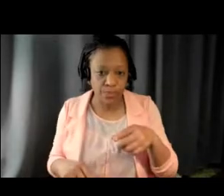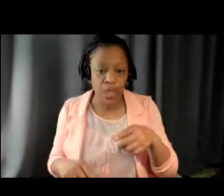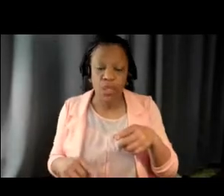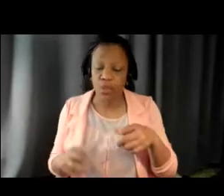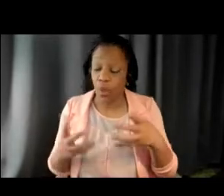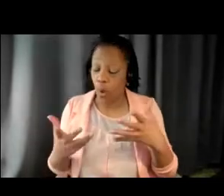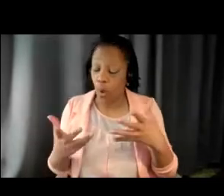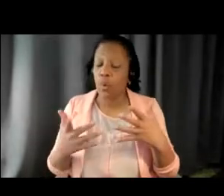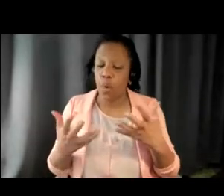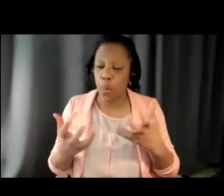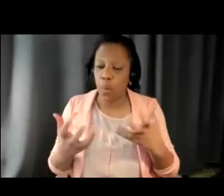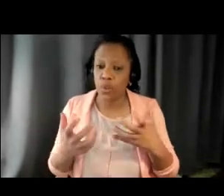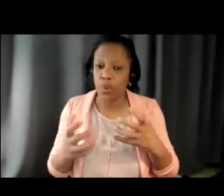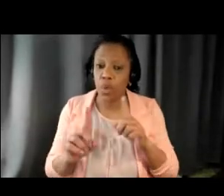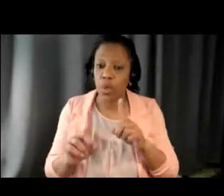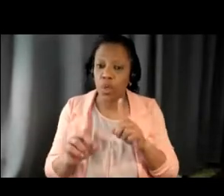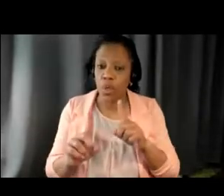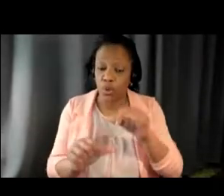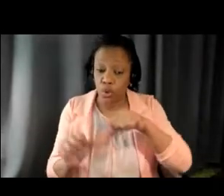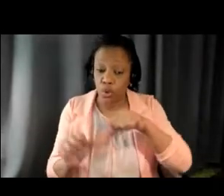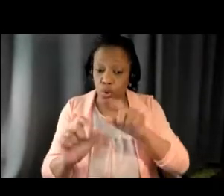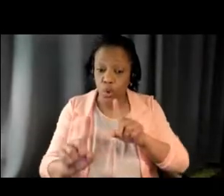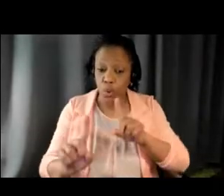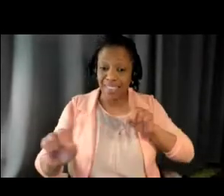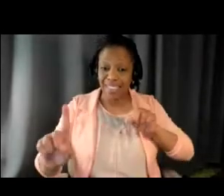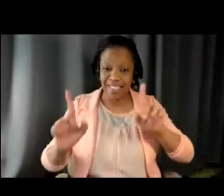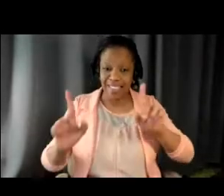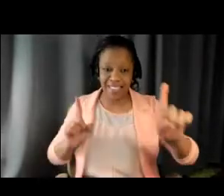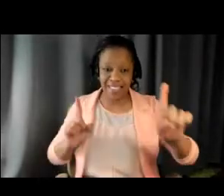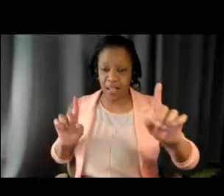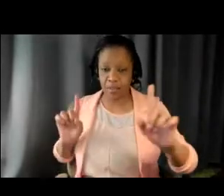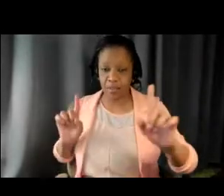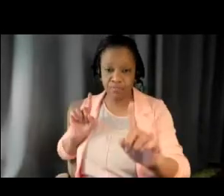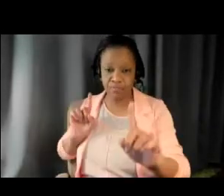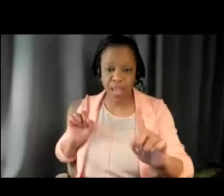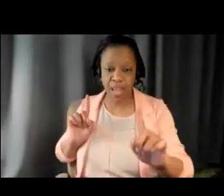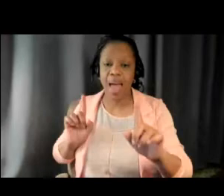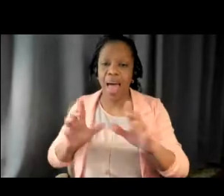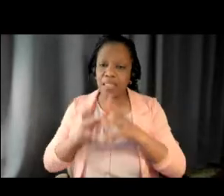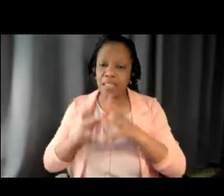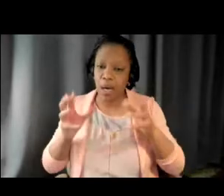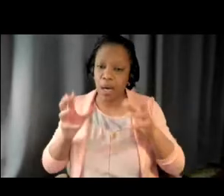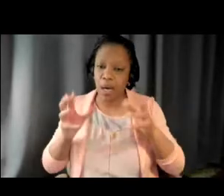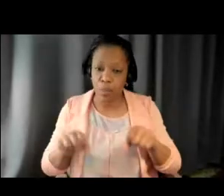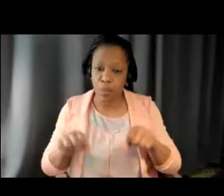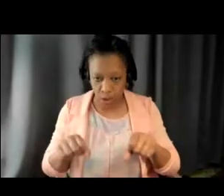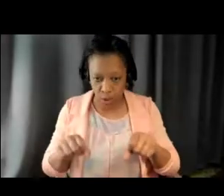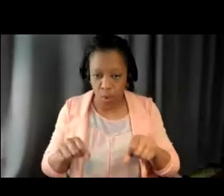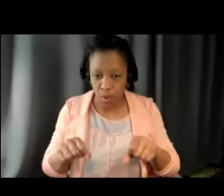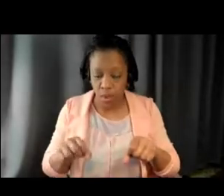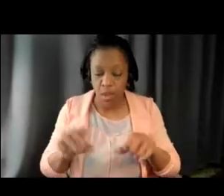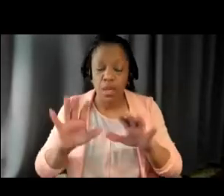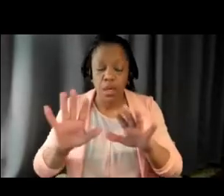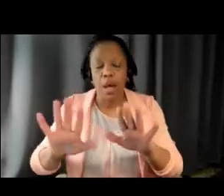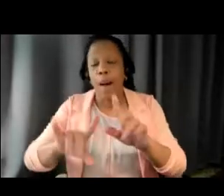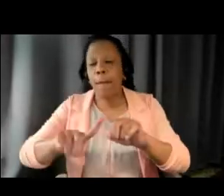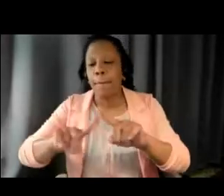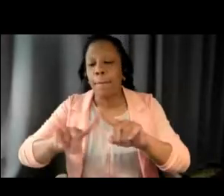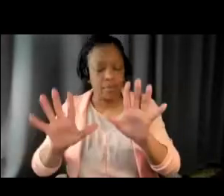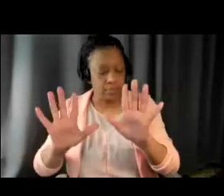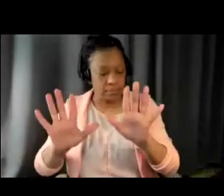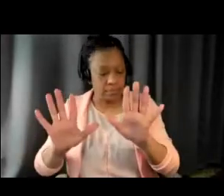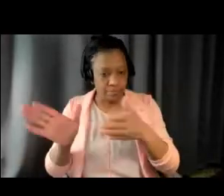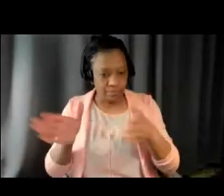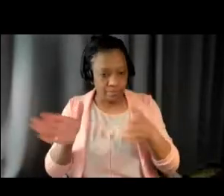as it's safe to be able to Yeah. share meals together and heal. But let's do this tour before time runs out. And don't forget about our